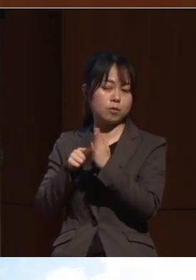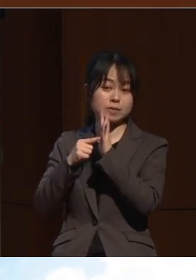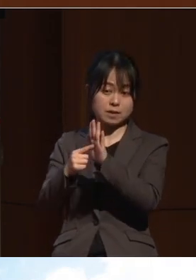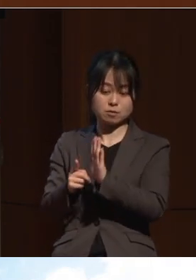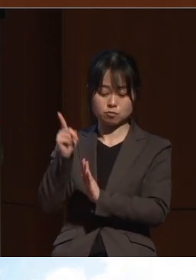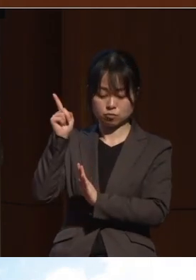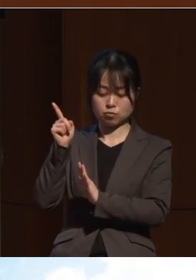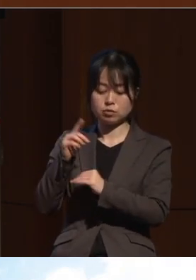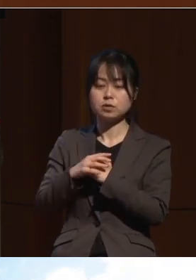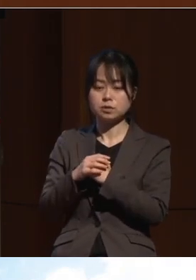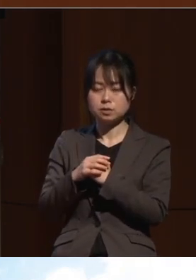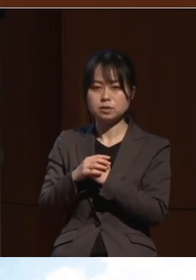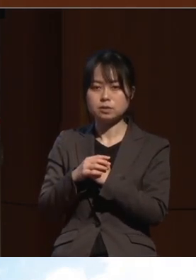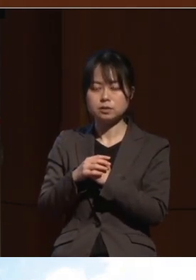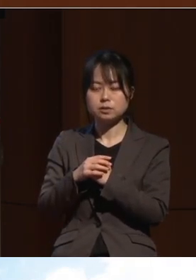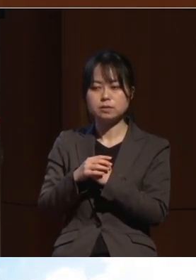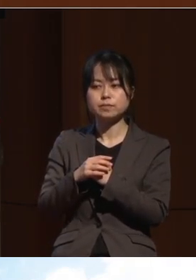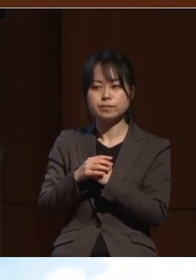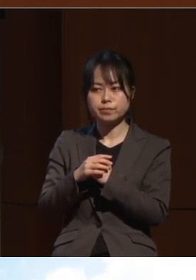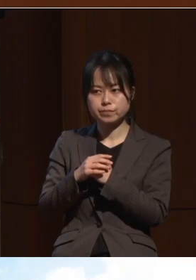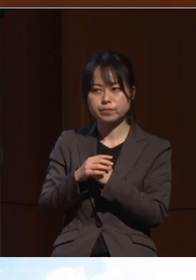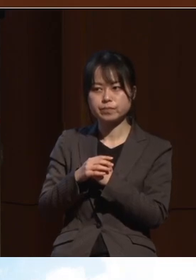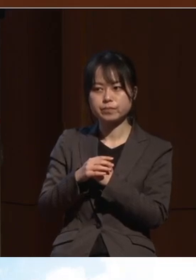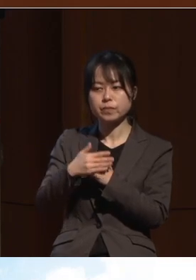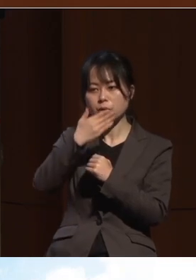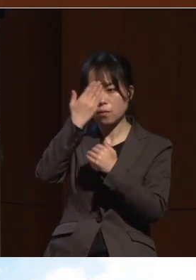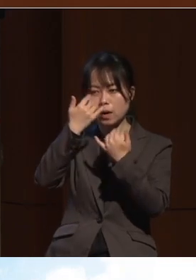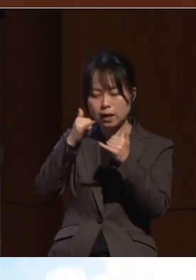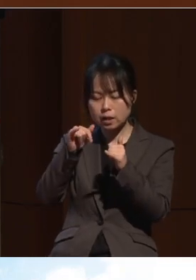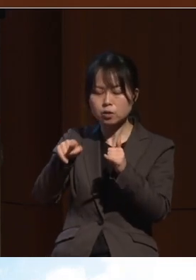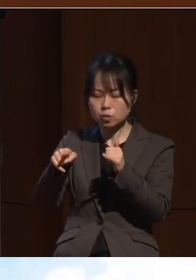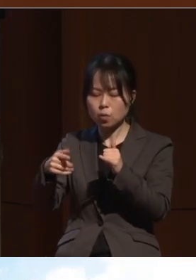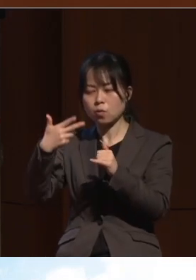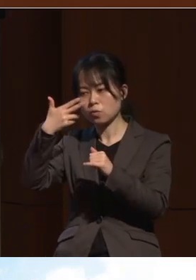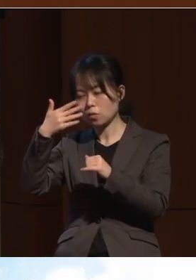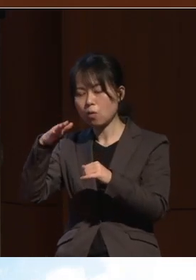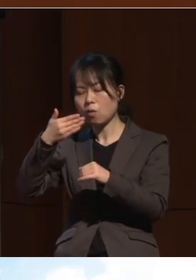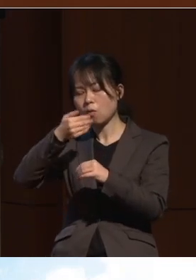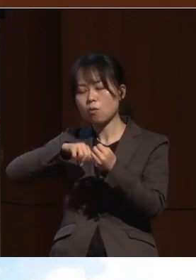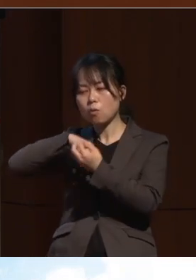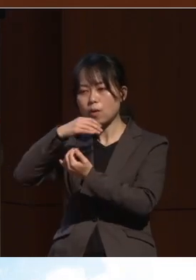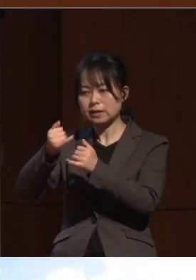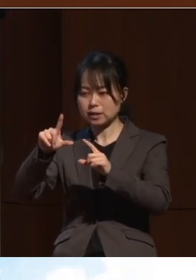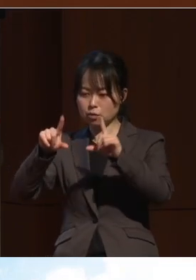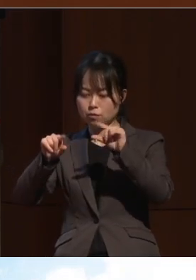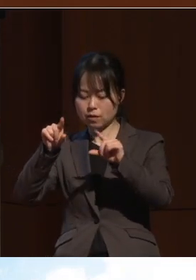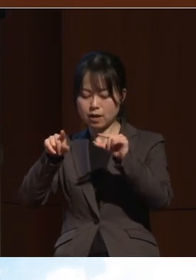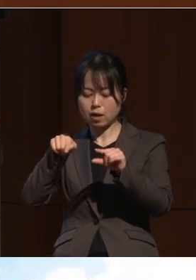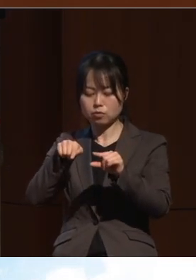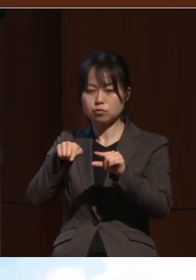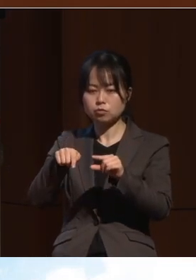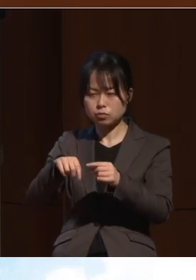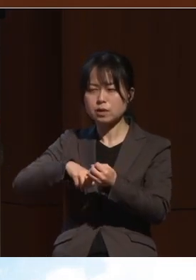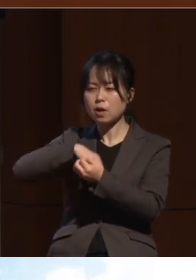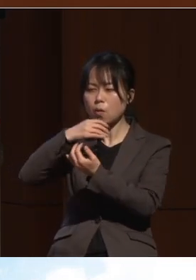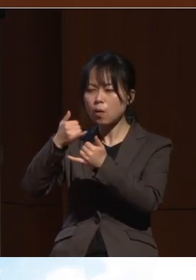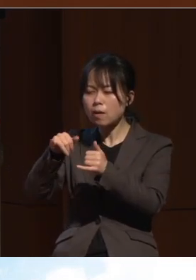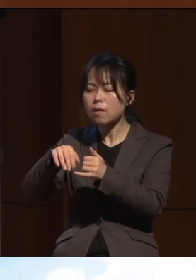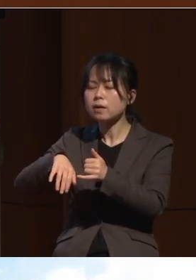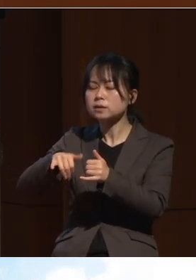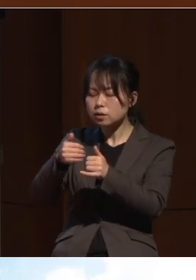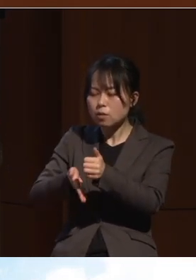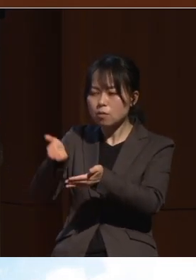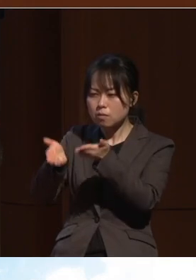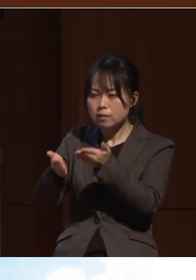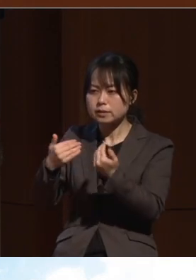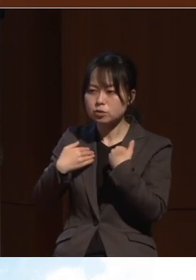That's a huge increase, and one that we as a medical profession have to plan for. But a third message, and one that really I think